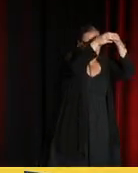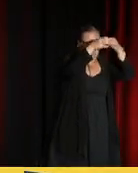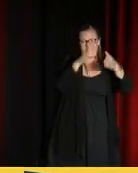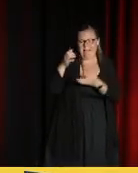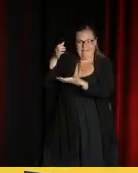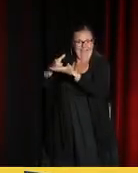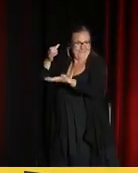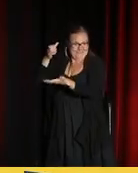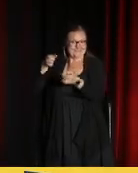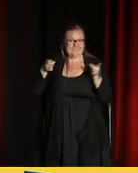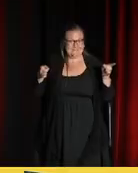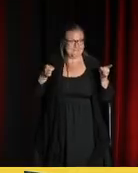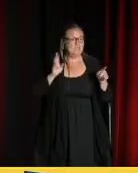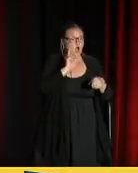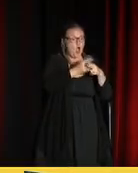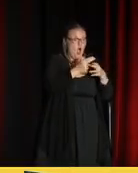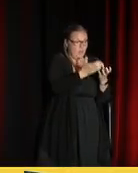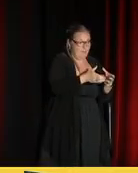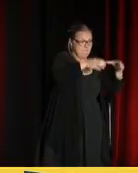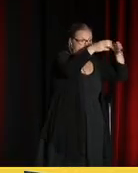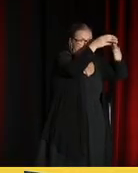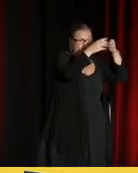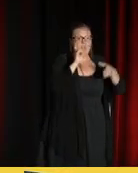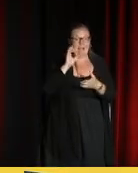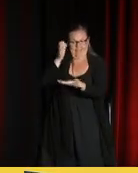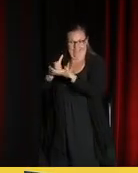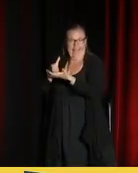called the bottle and the glass trick.